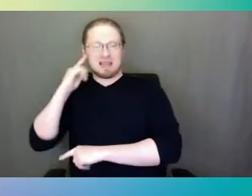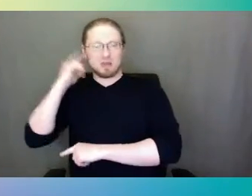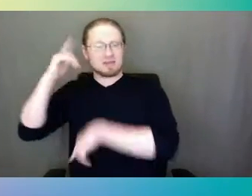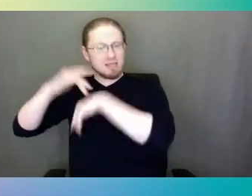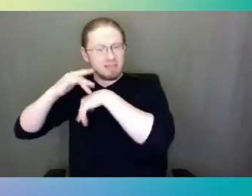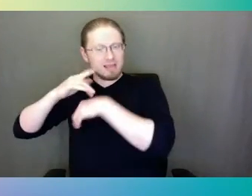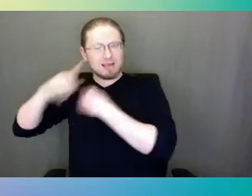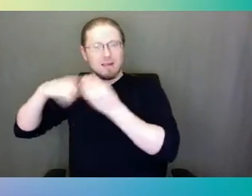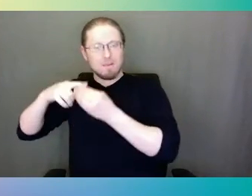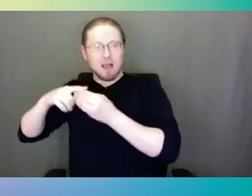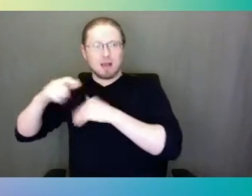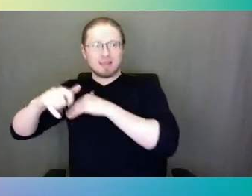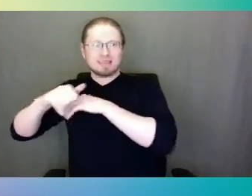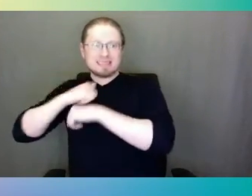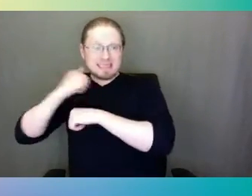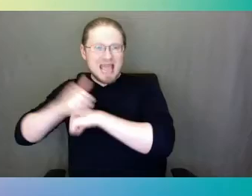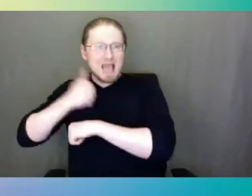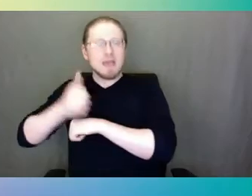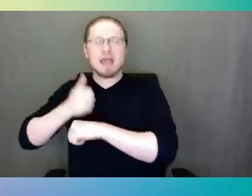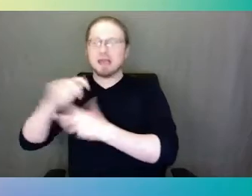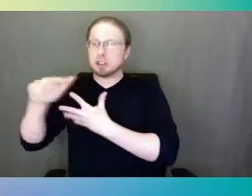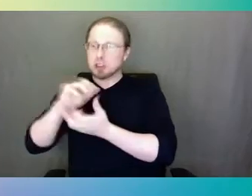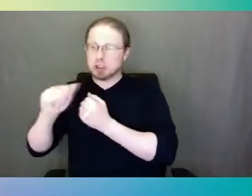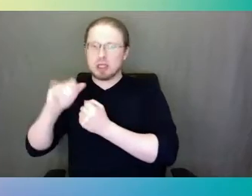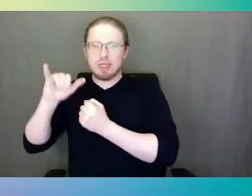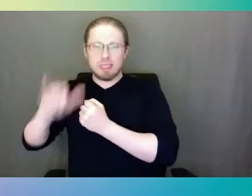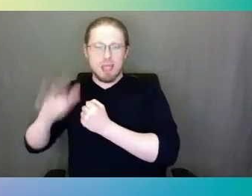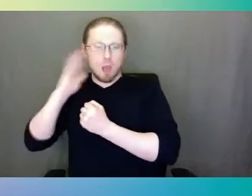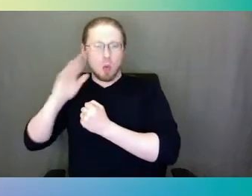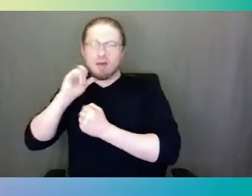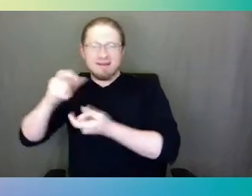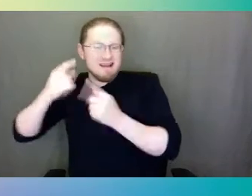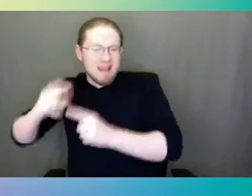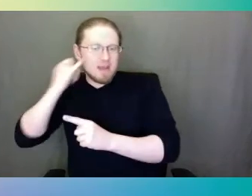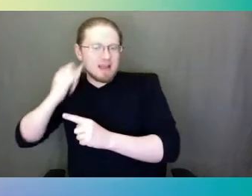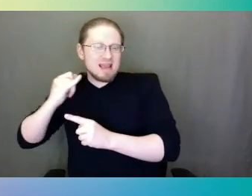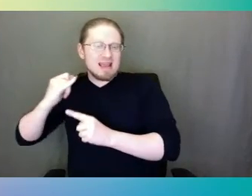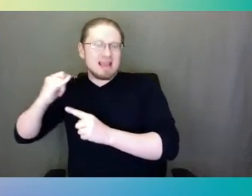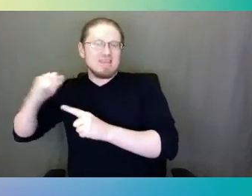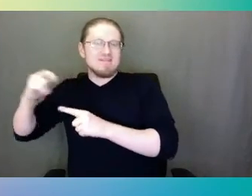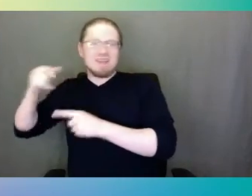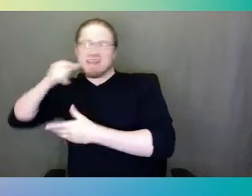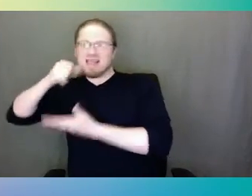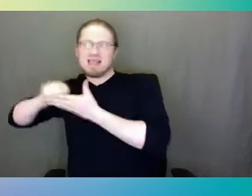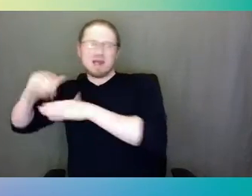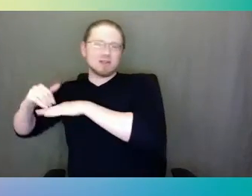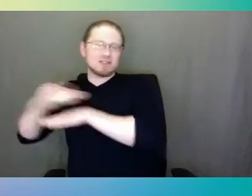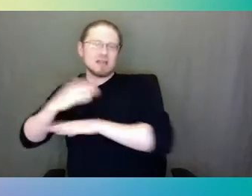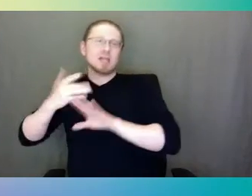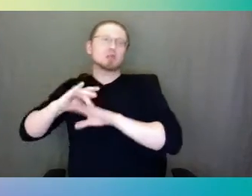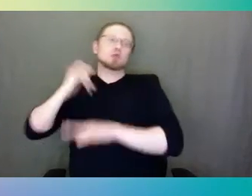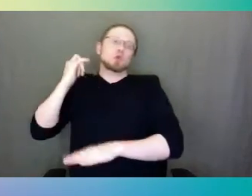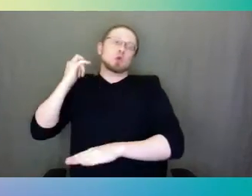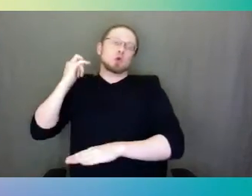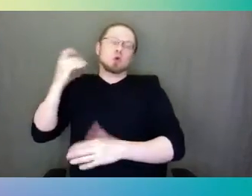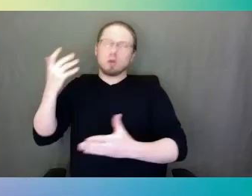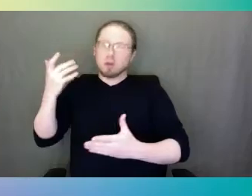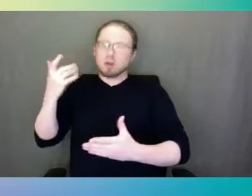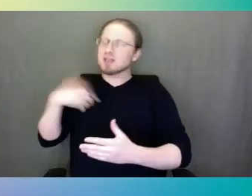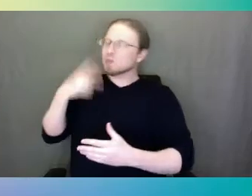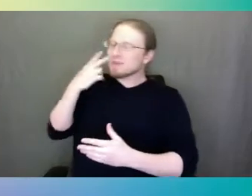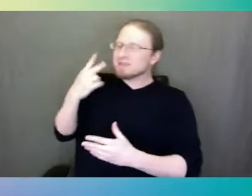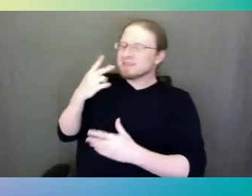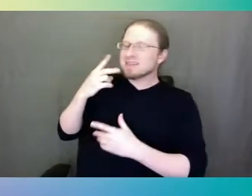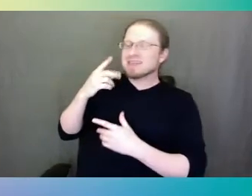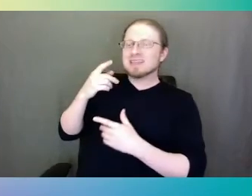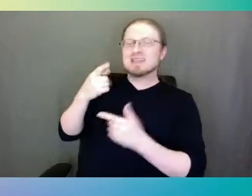caught in time, because we can see what happened in the 1960s as the other